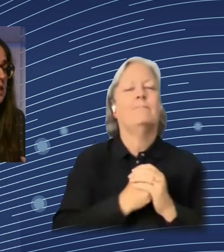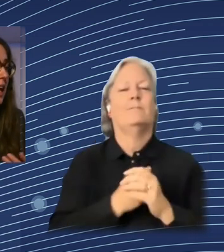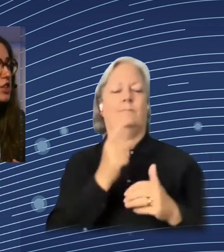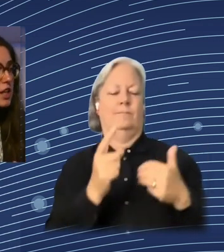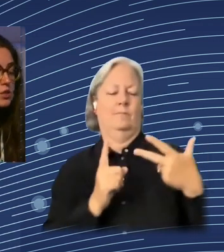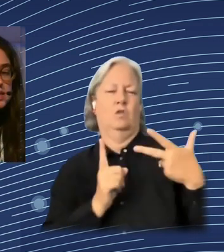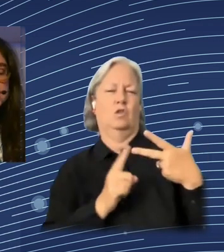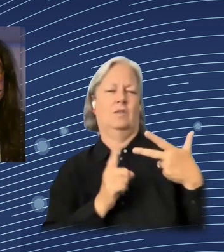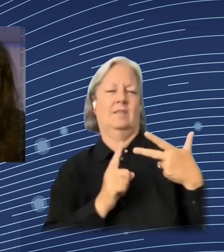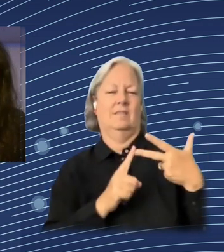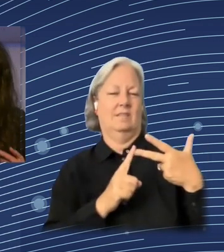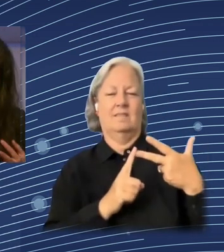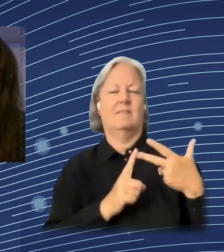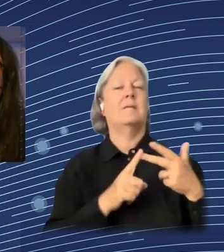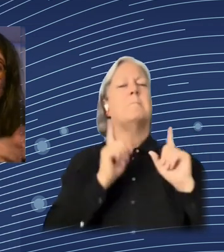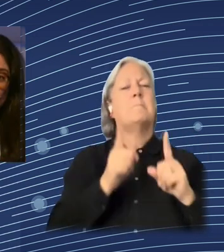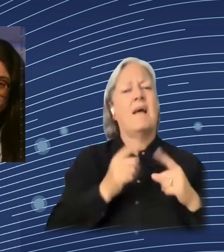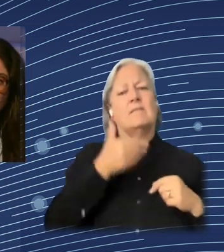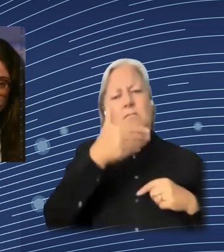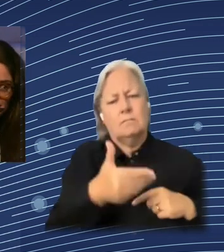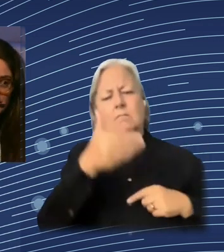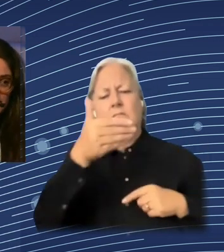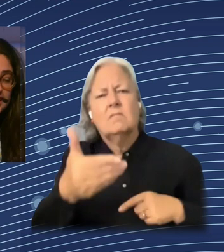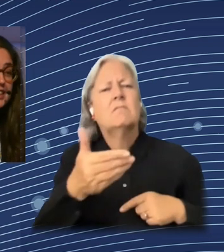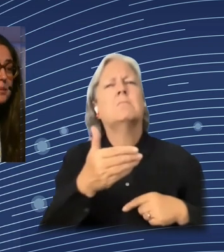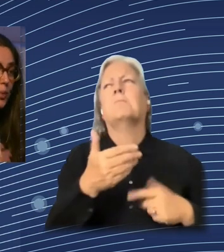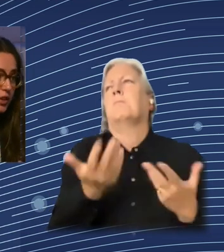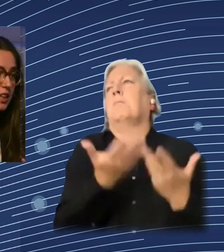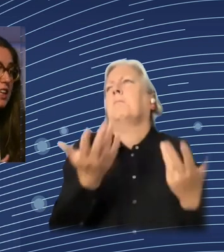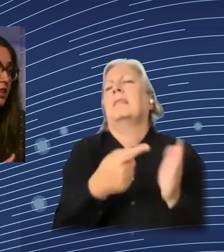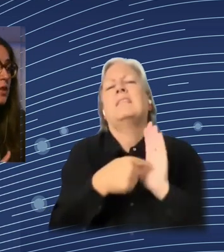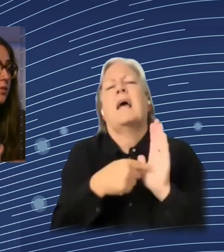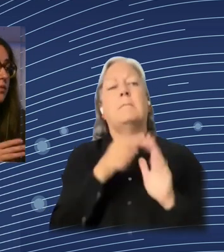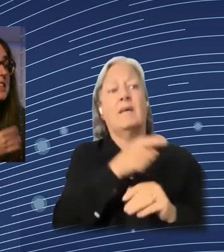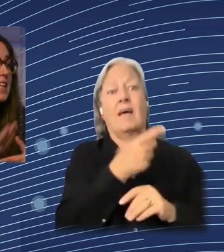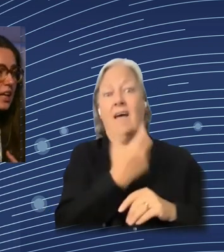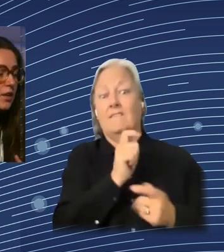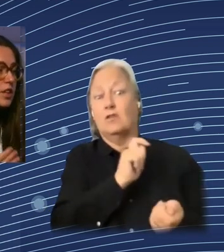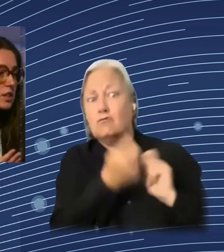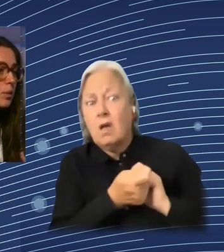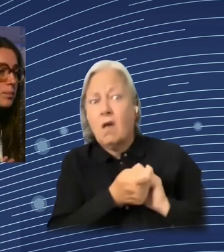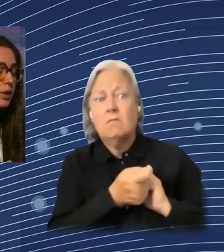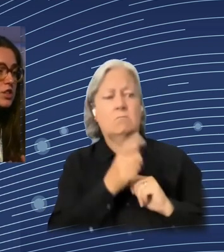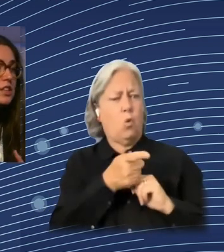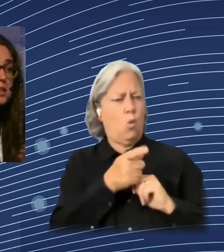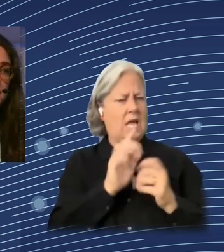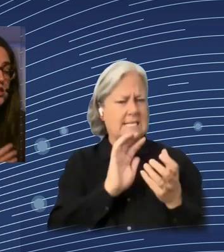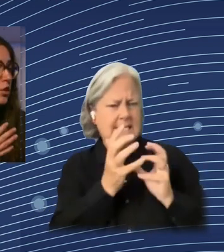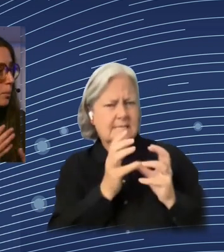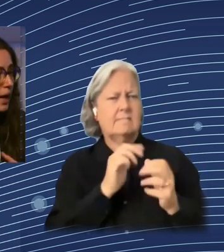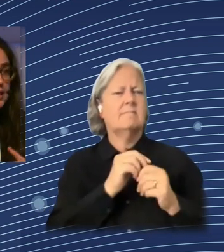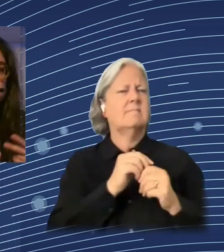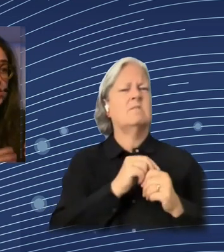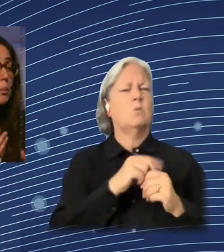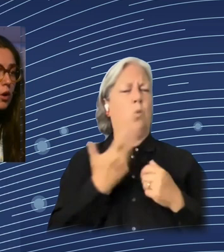because any change to the system or any change in the context, it's important in terms of seeing if there's some potential discrimination